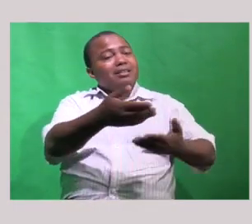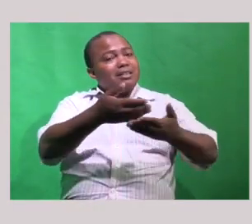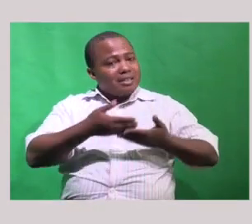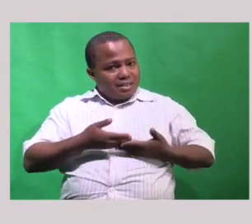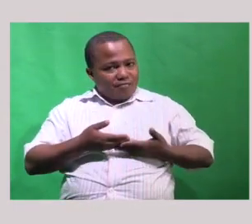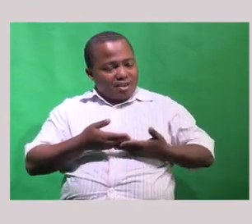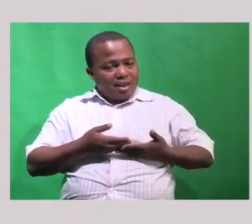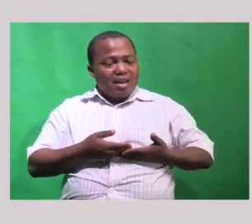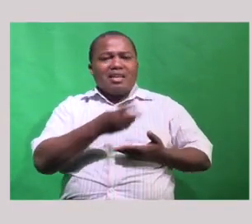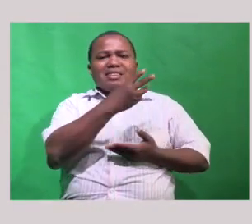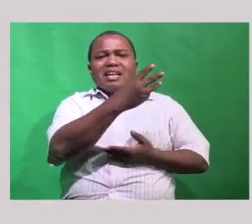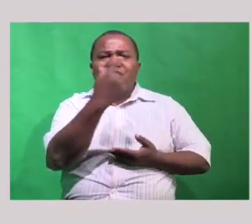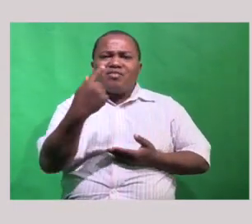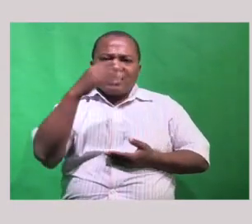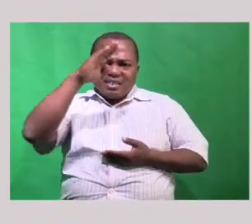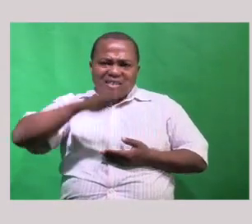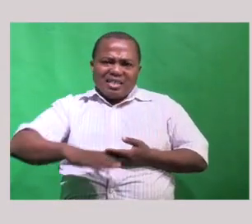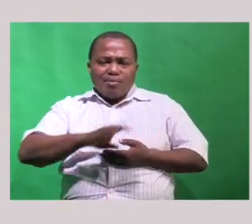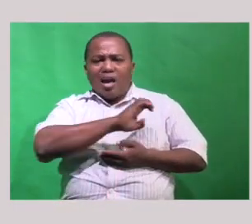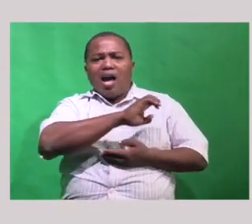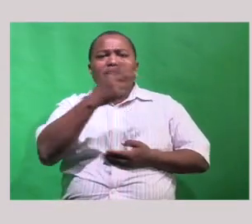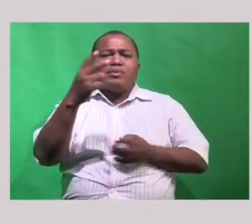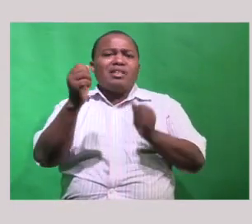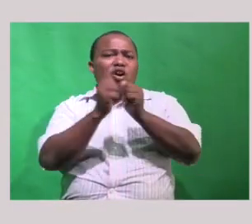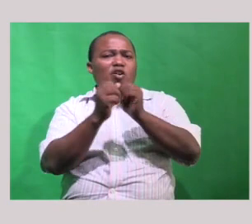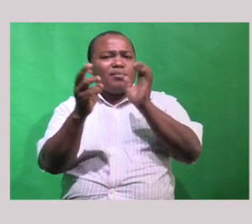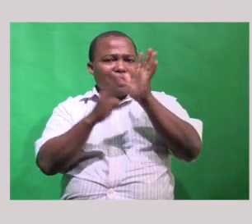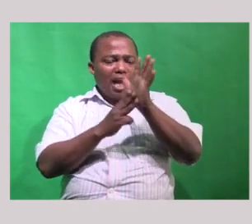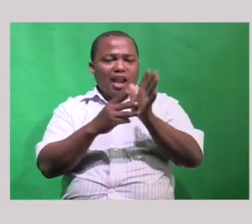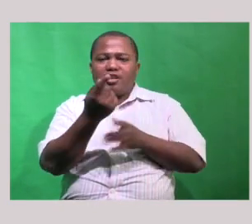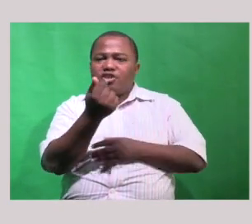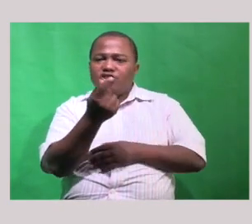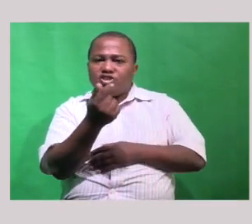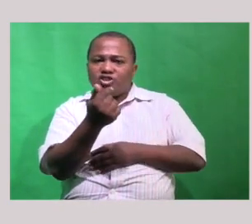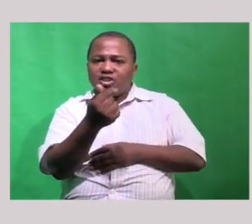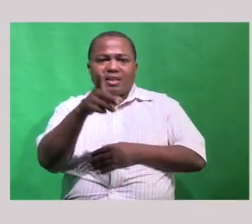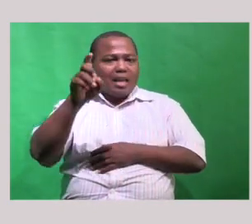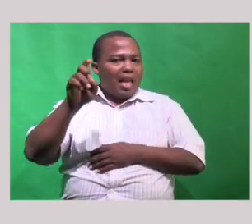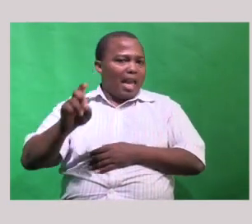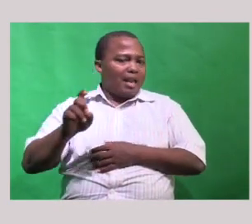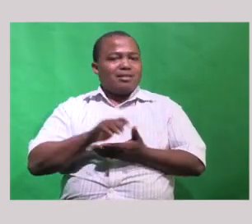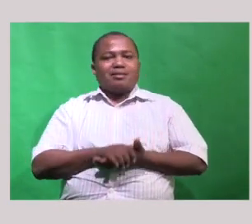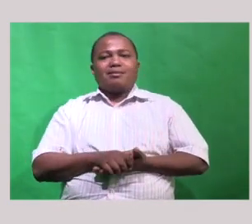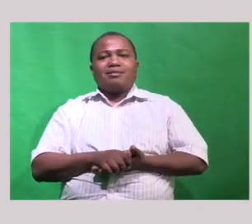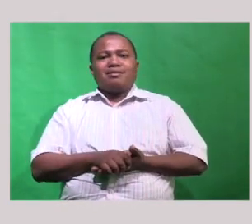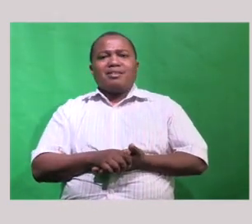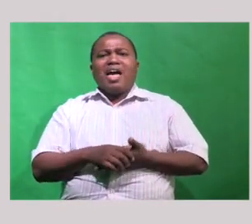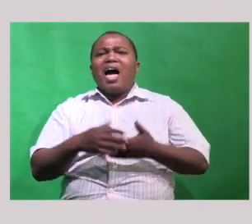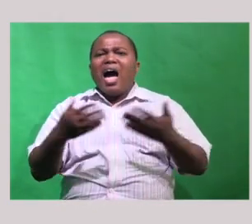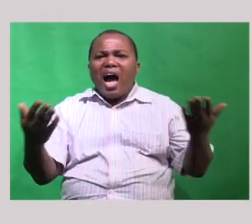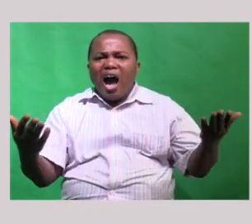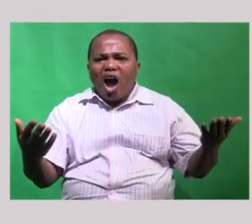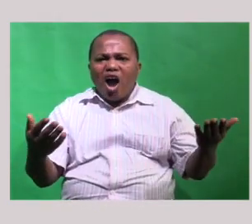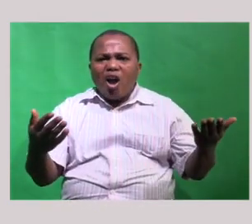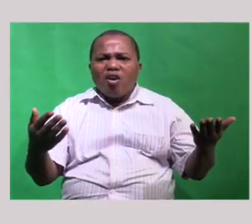at 31st December 2018 Tanzania shillings X. How may we record it?